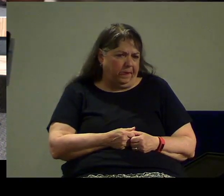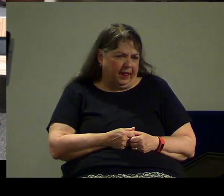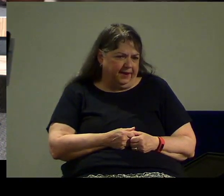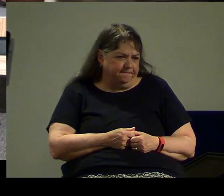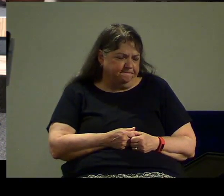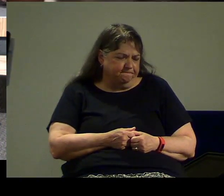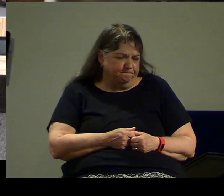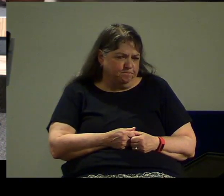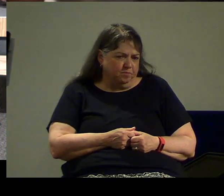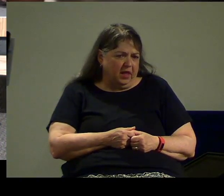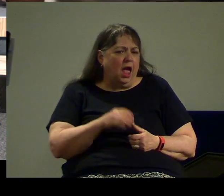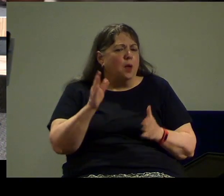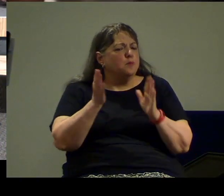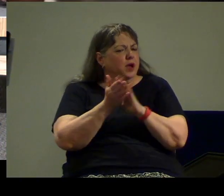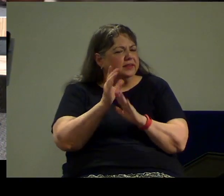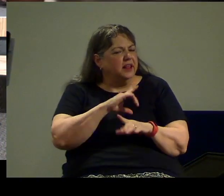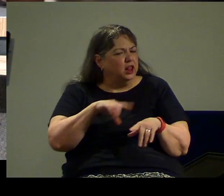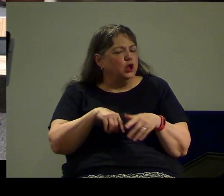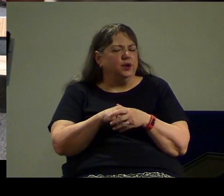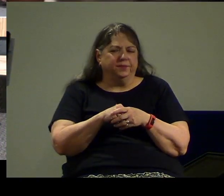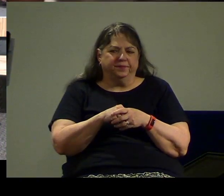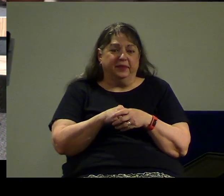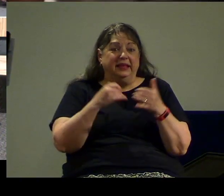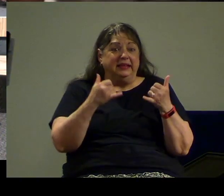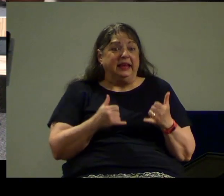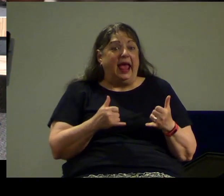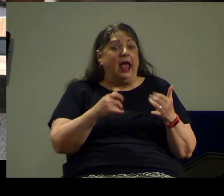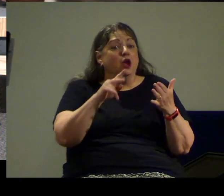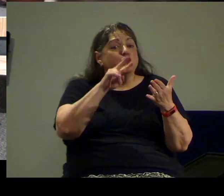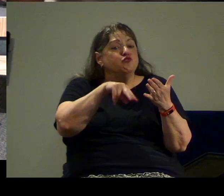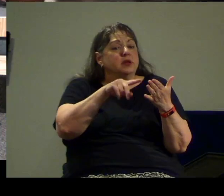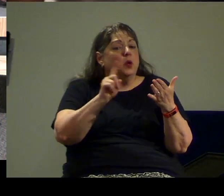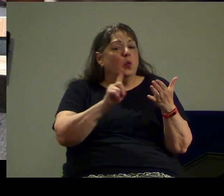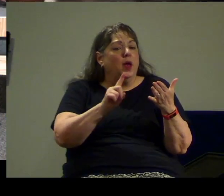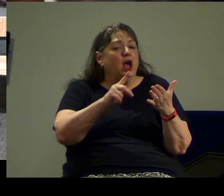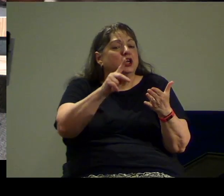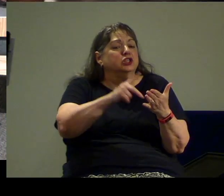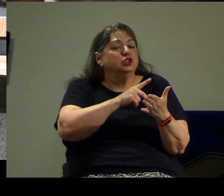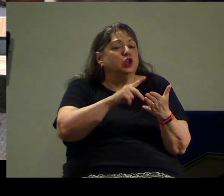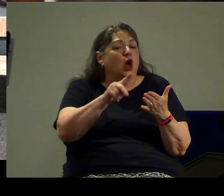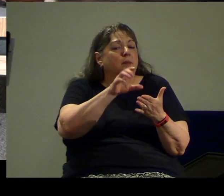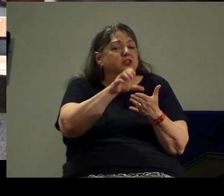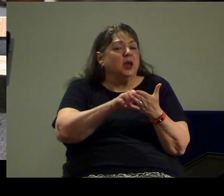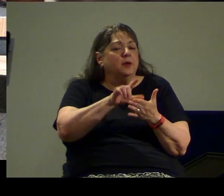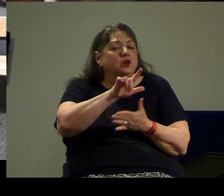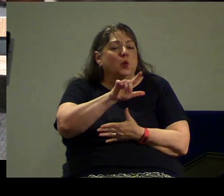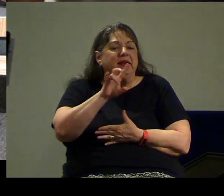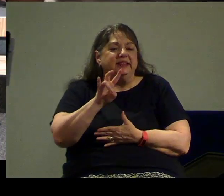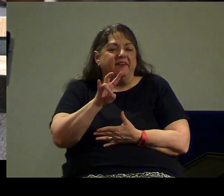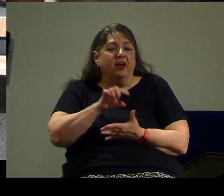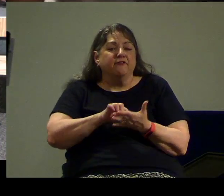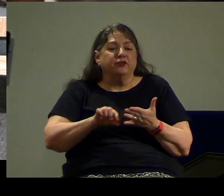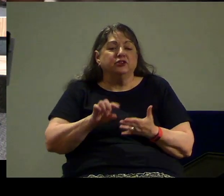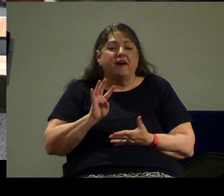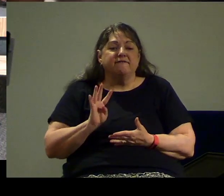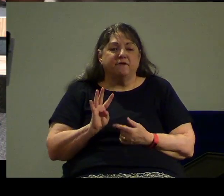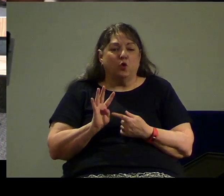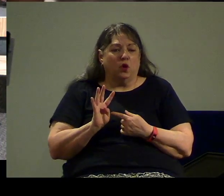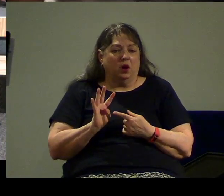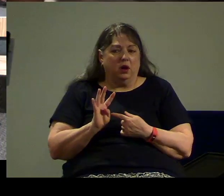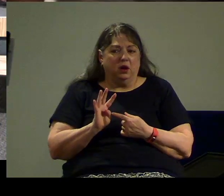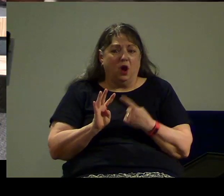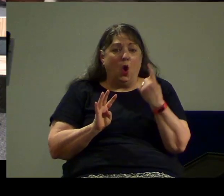Our text for today is Psalm 27, verse 4. And it reads like this. It says, "One